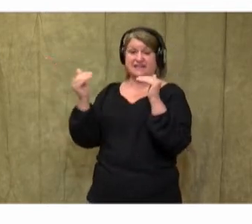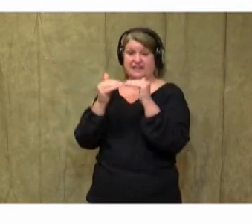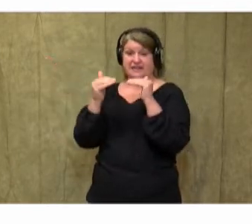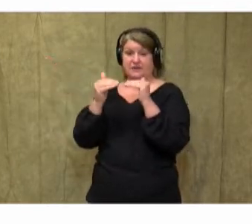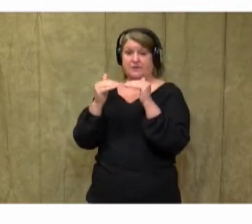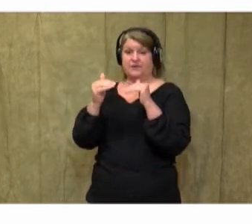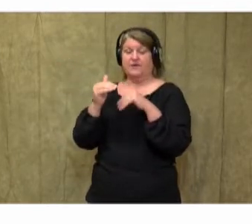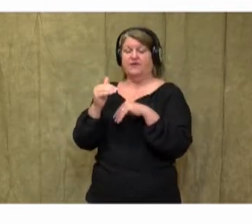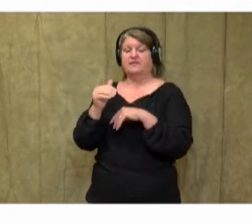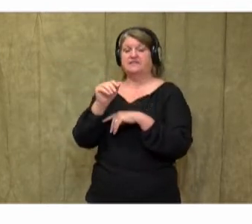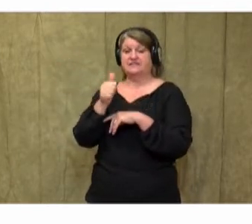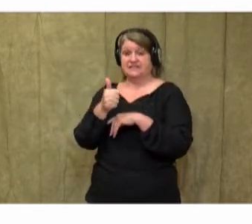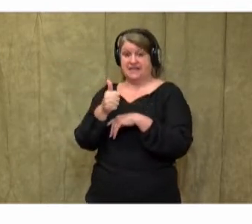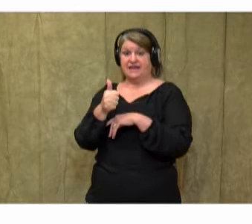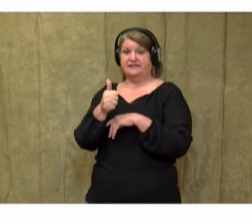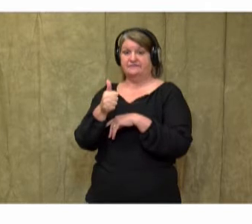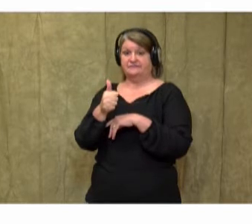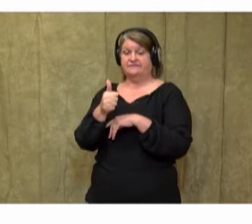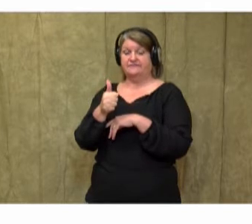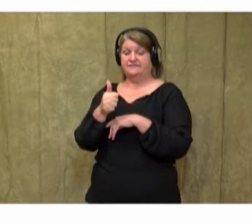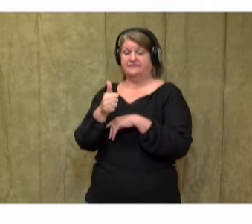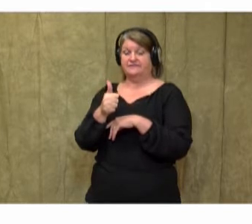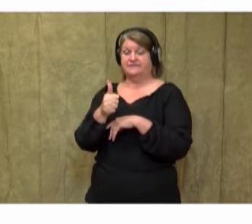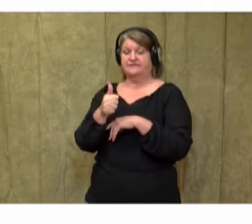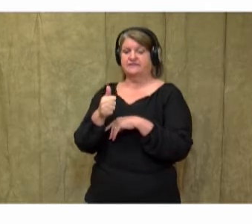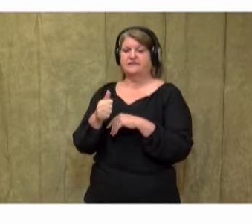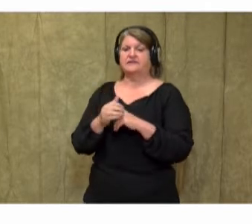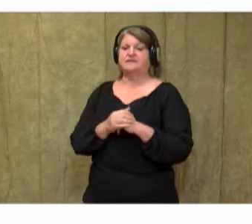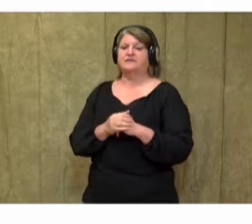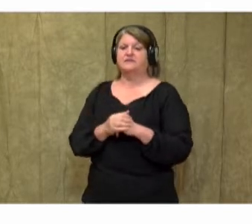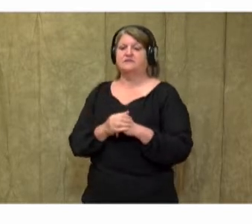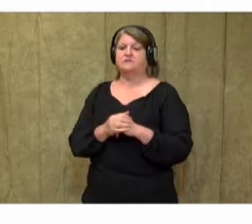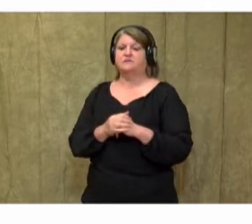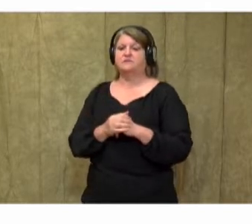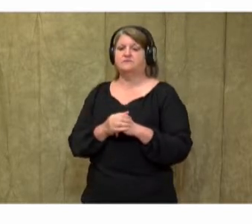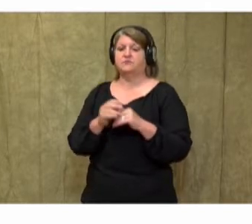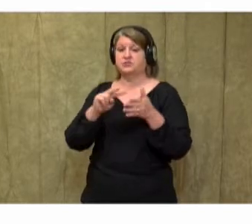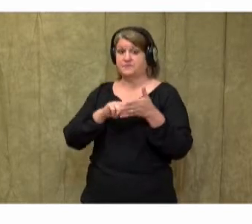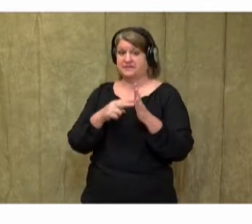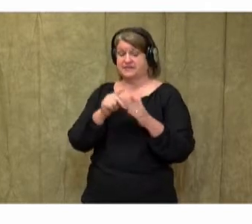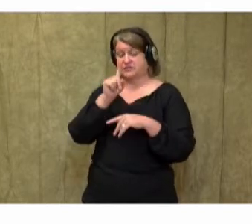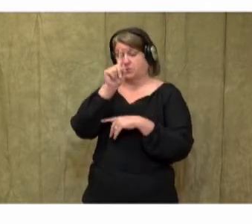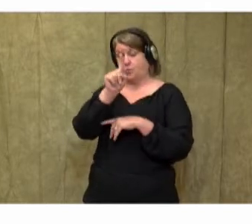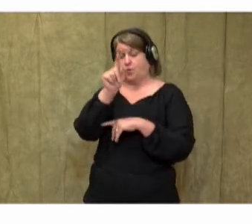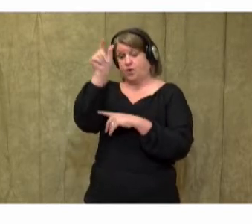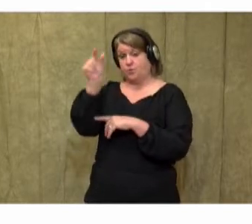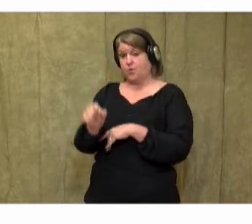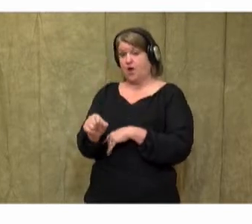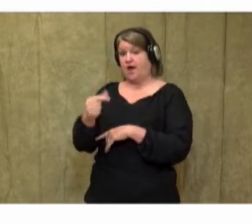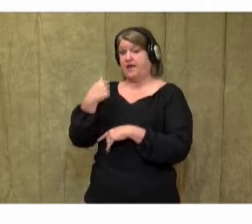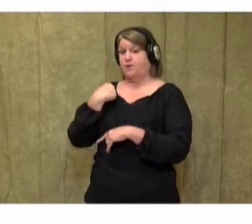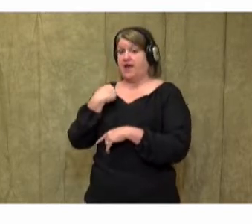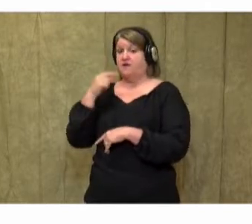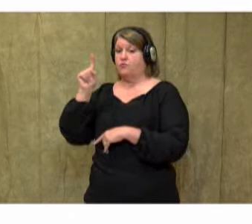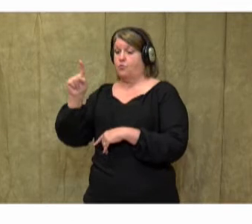another 10 cubes equals a rod, and we have 1 cube left